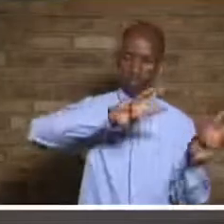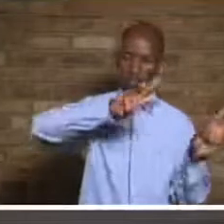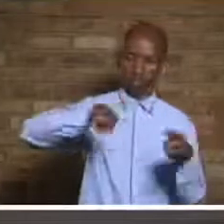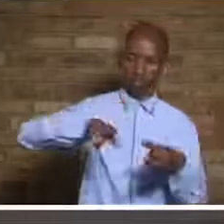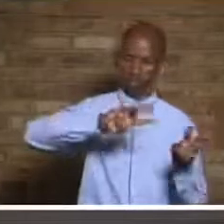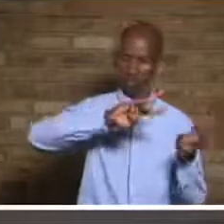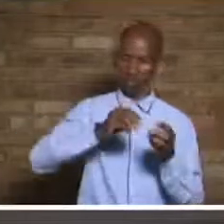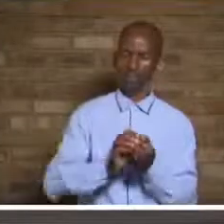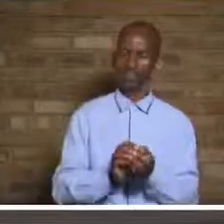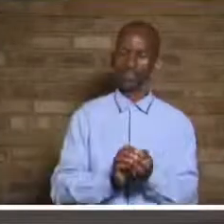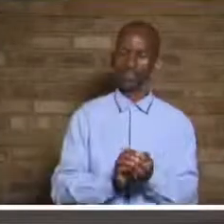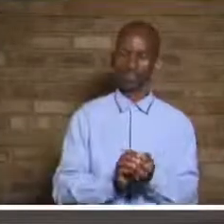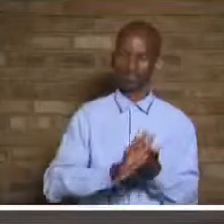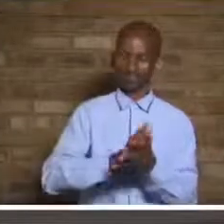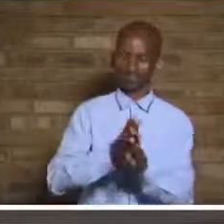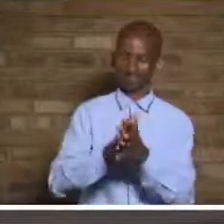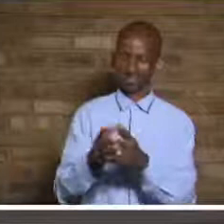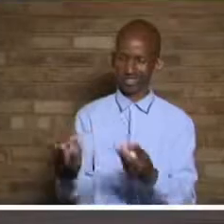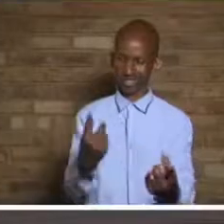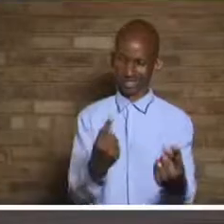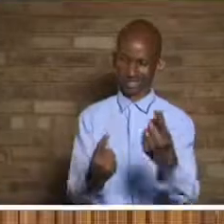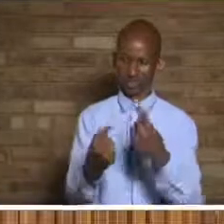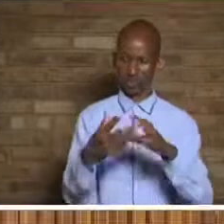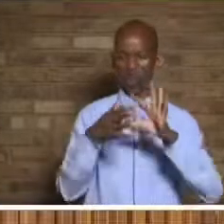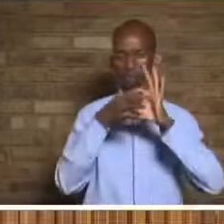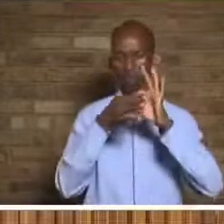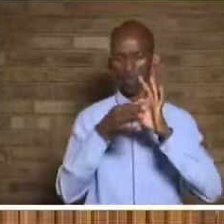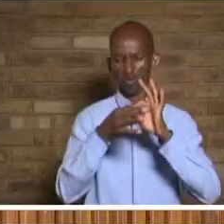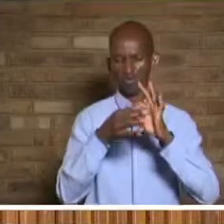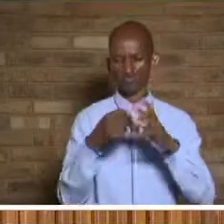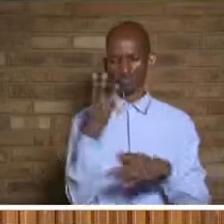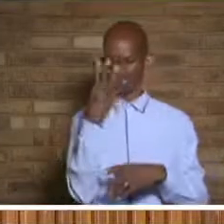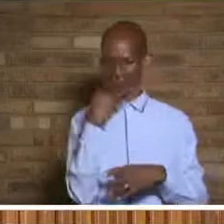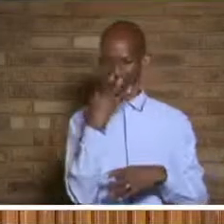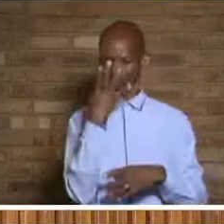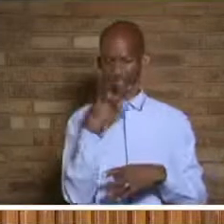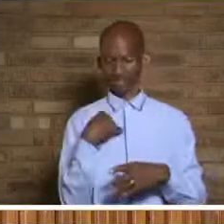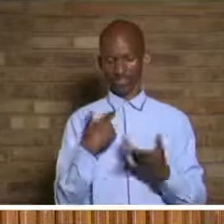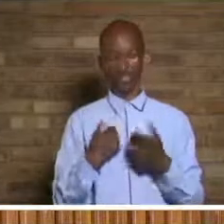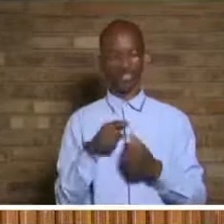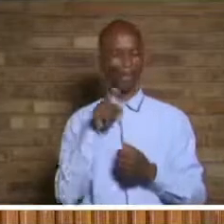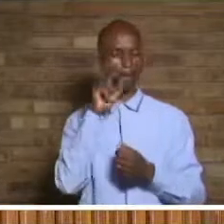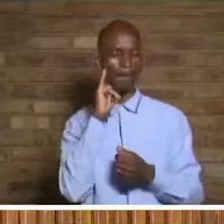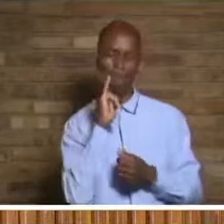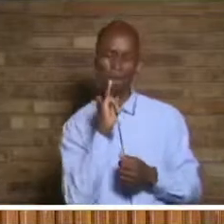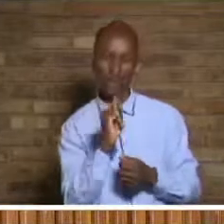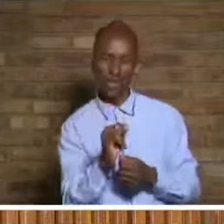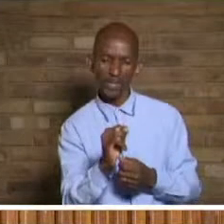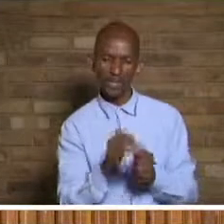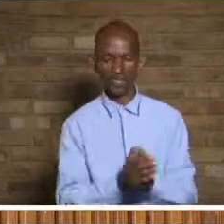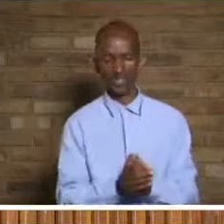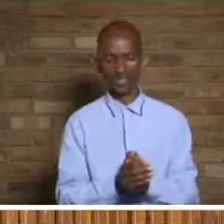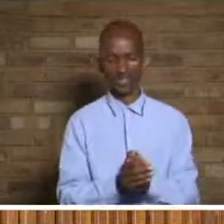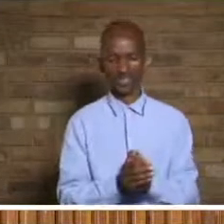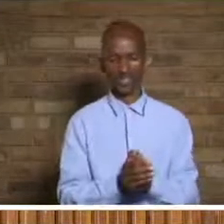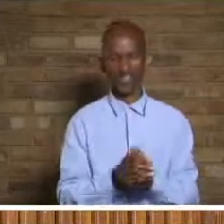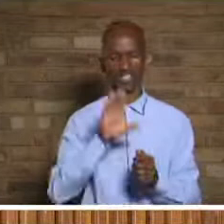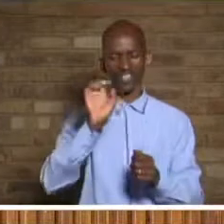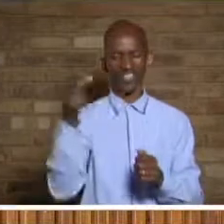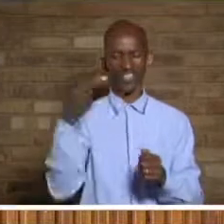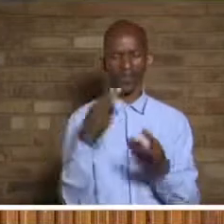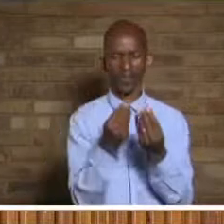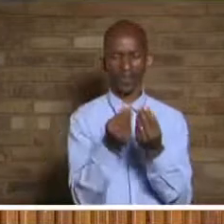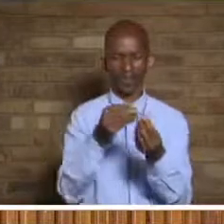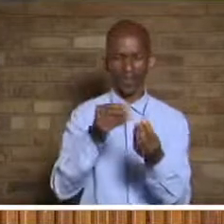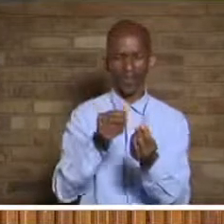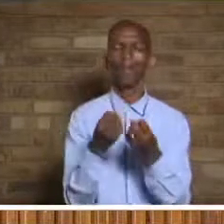the dust comes to our homes and you can sense that this air has got some chemicals.